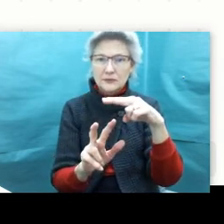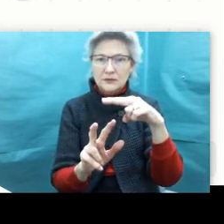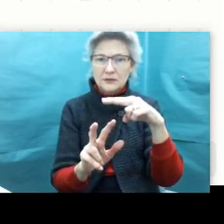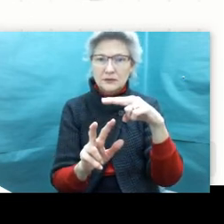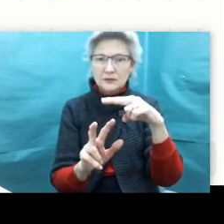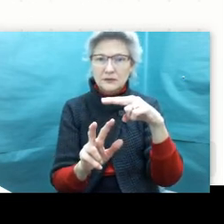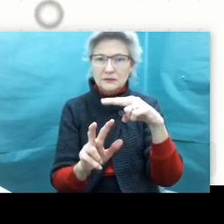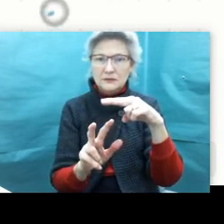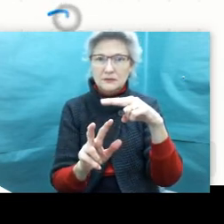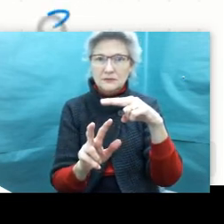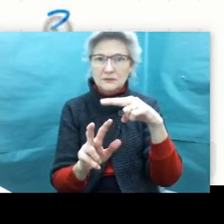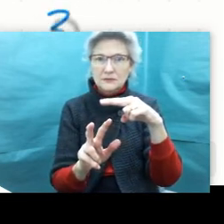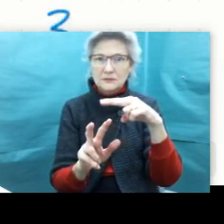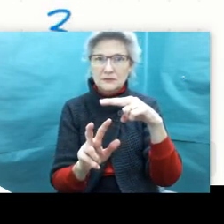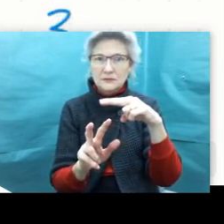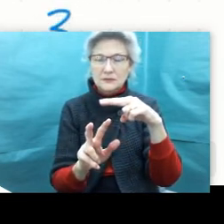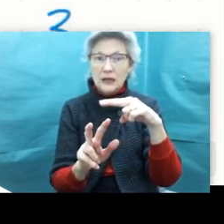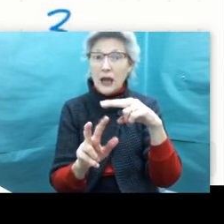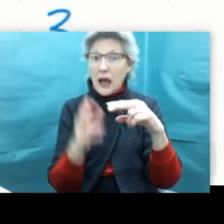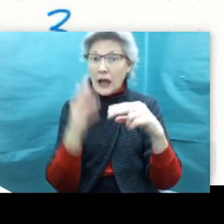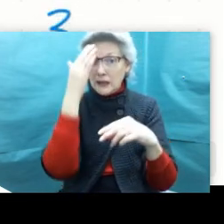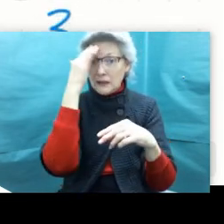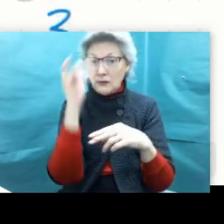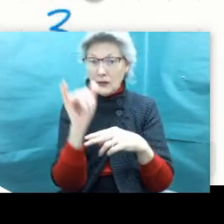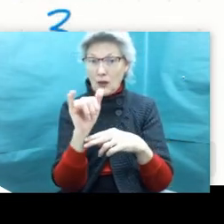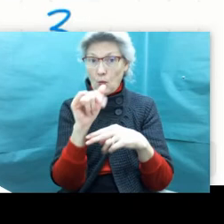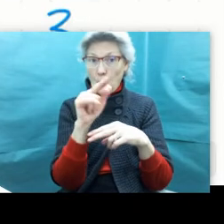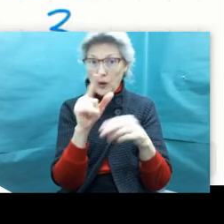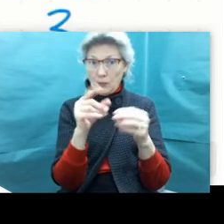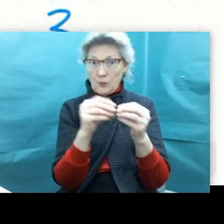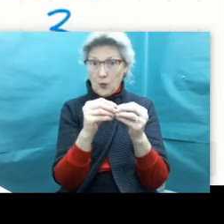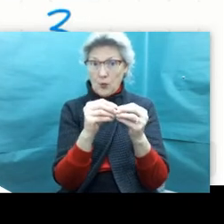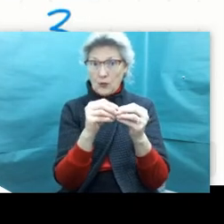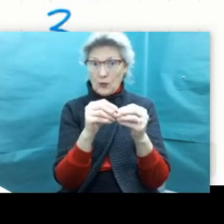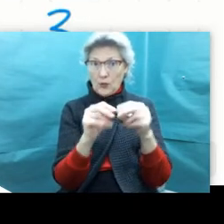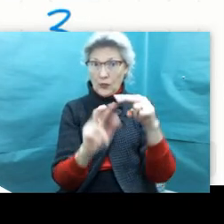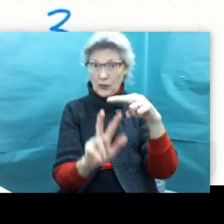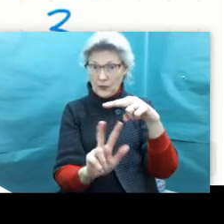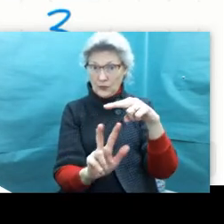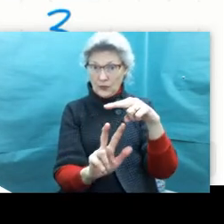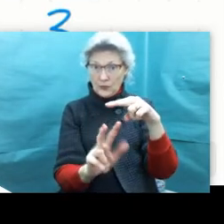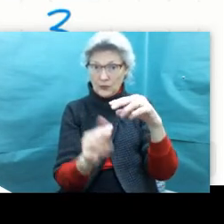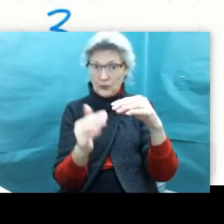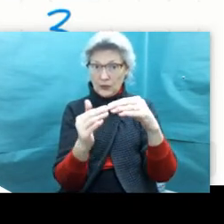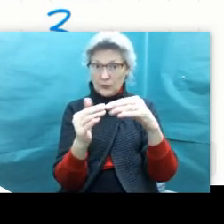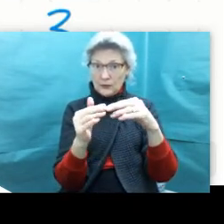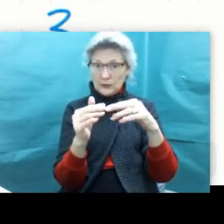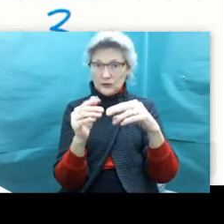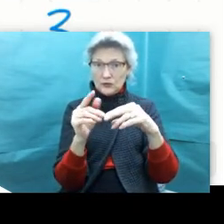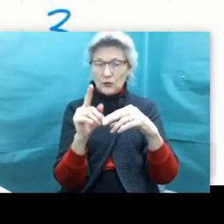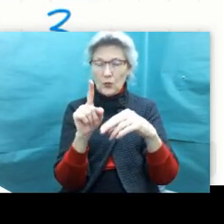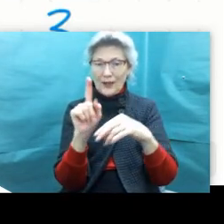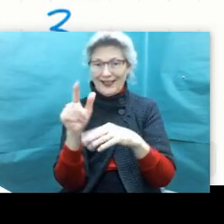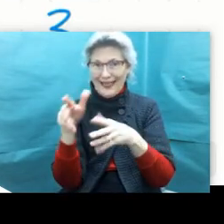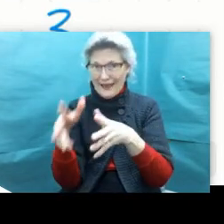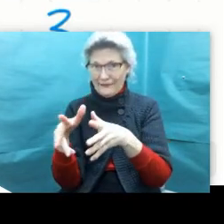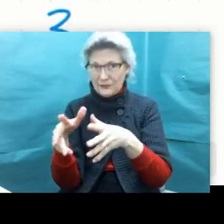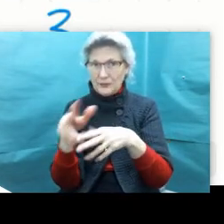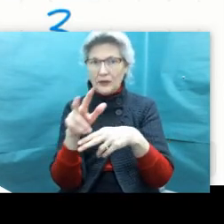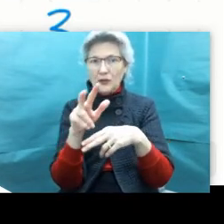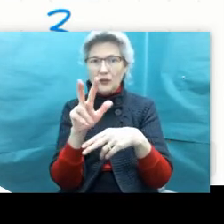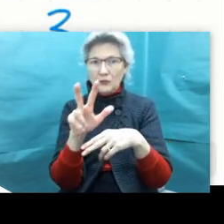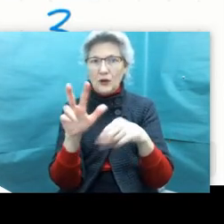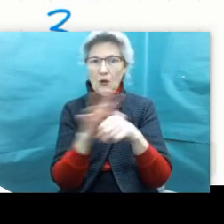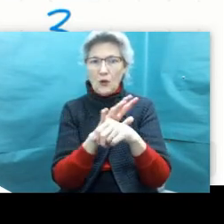here. 9/3. And I know that 1 more 1/3 would be 1 left over, so that would be